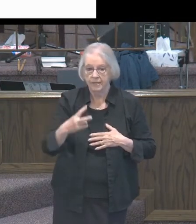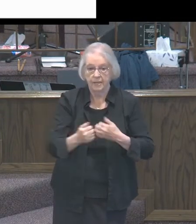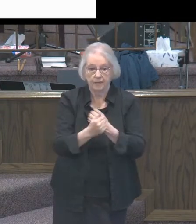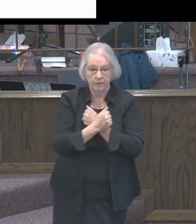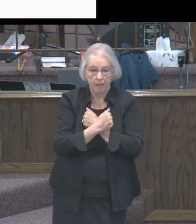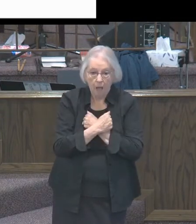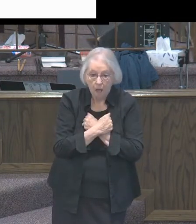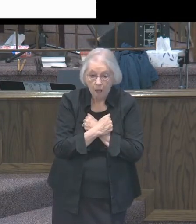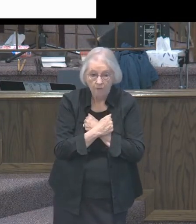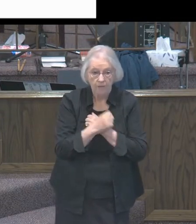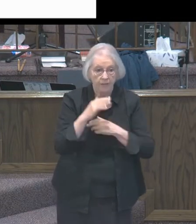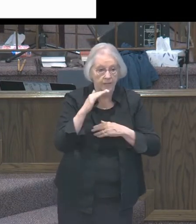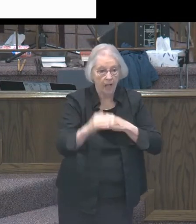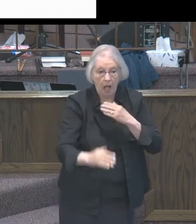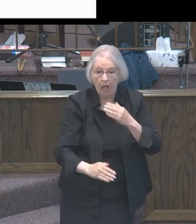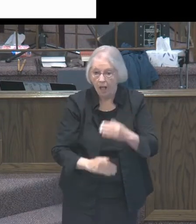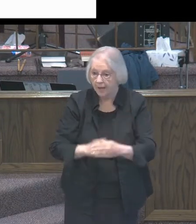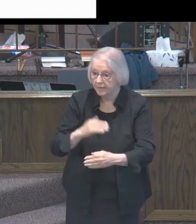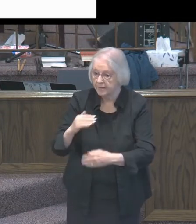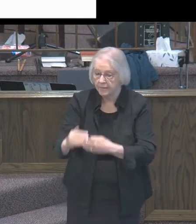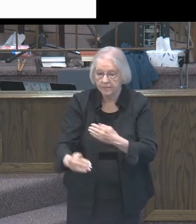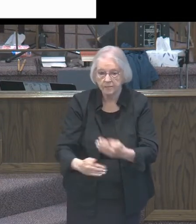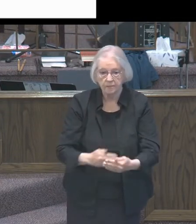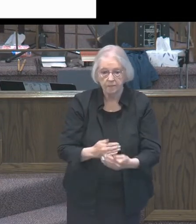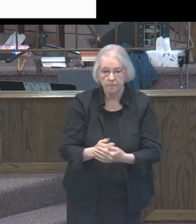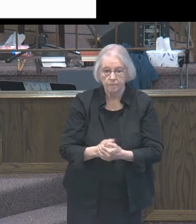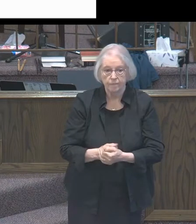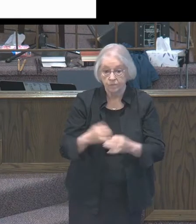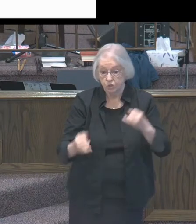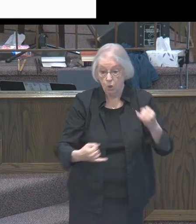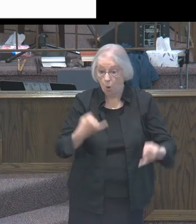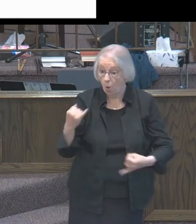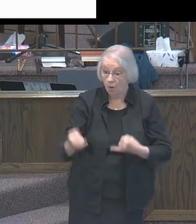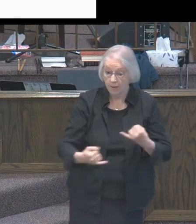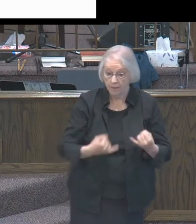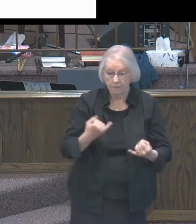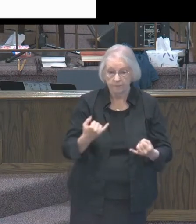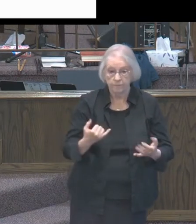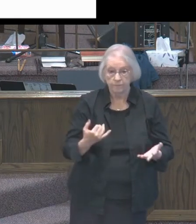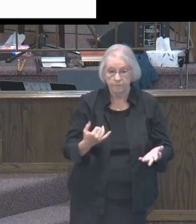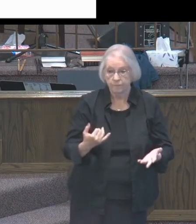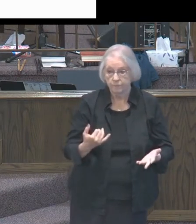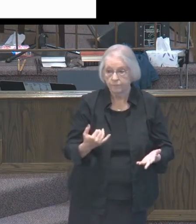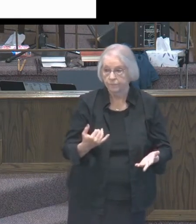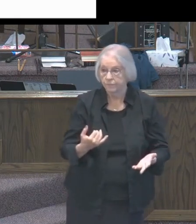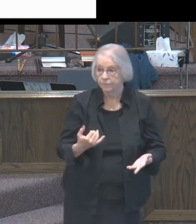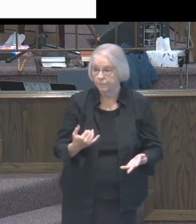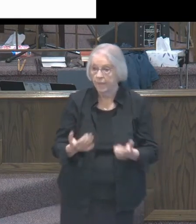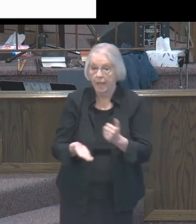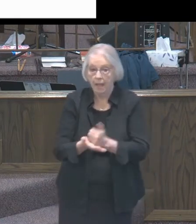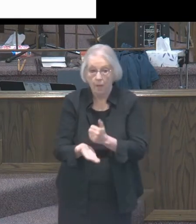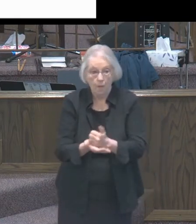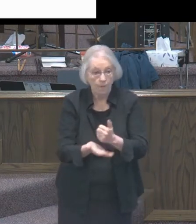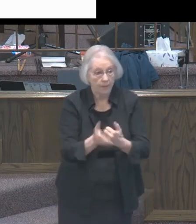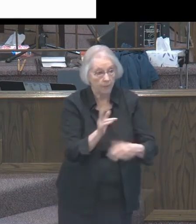that makes what you do externally happen? You see, we act based